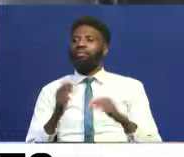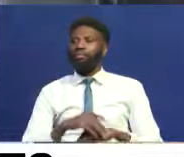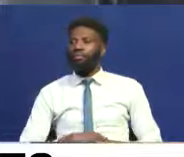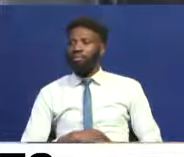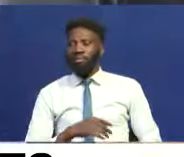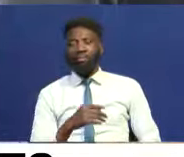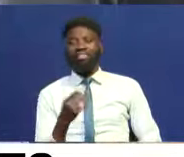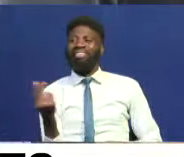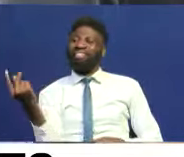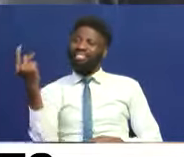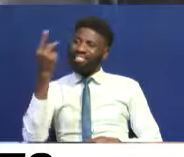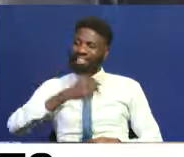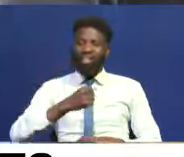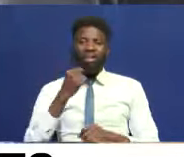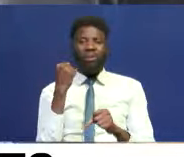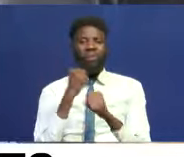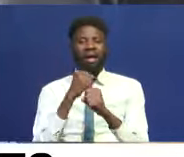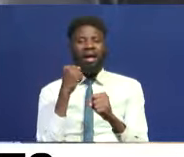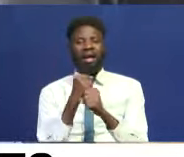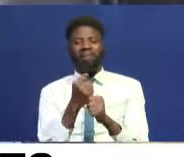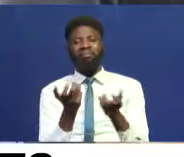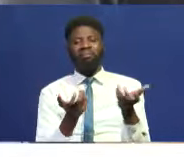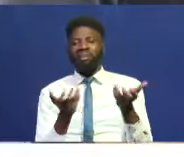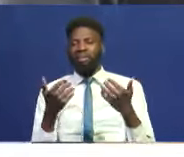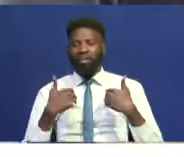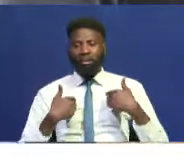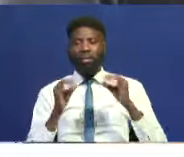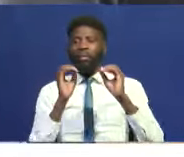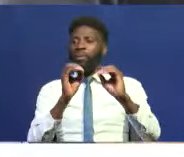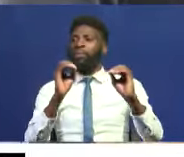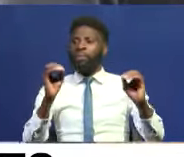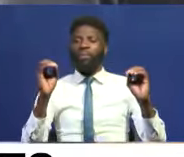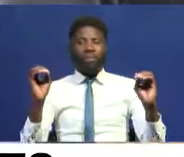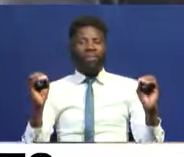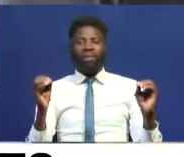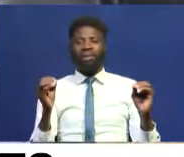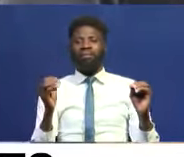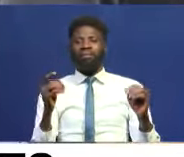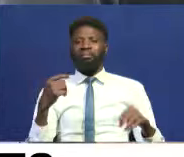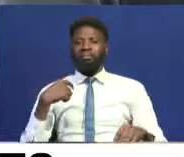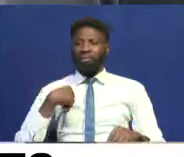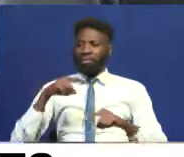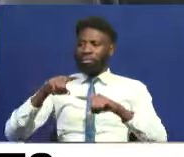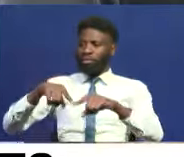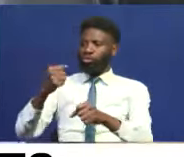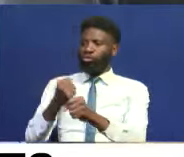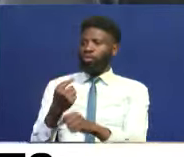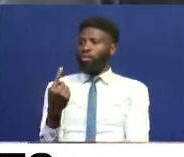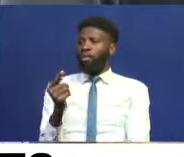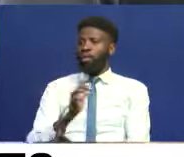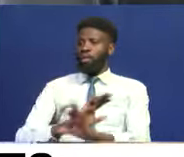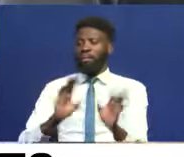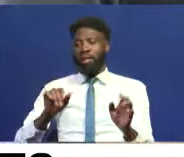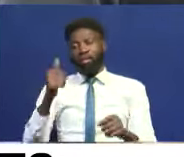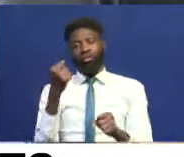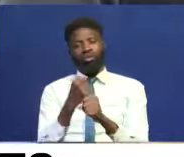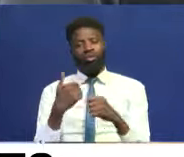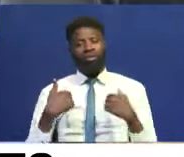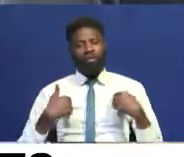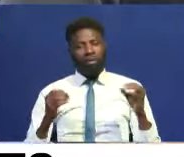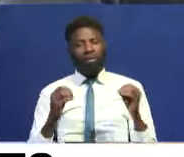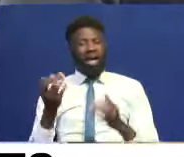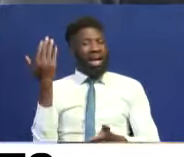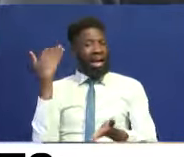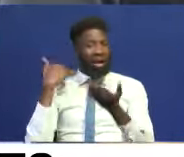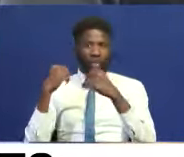ilifanyika. Najua siku mzima uko umepoteza na hii ndio job iko saa hii. Sasa kuna job. Ngoa nafanya kazi